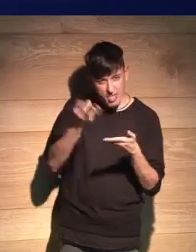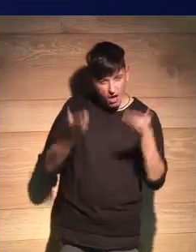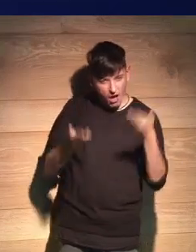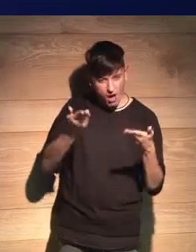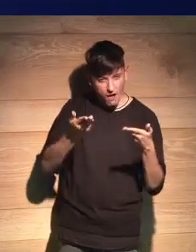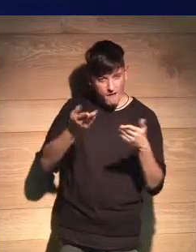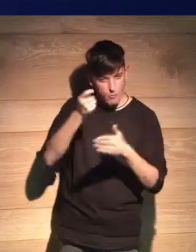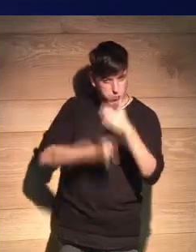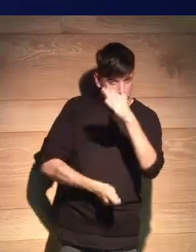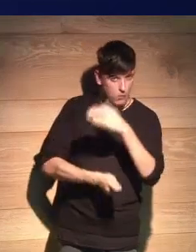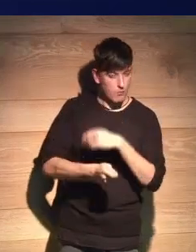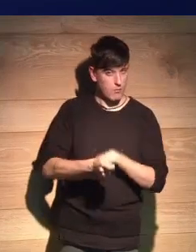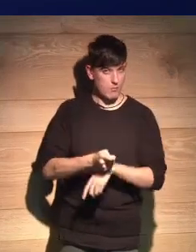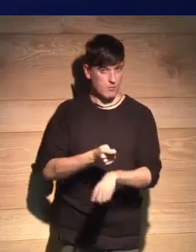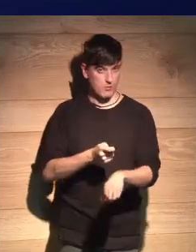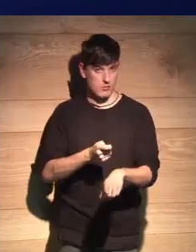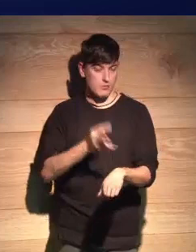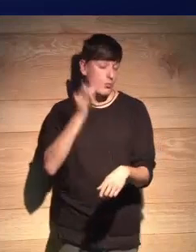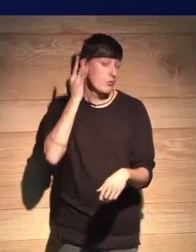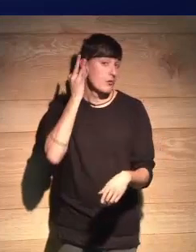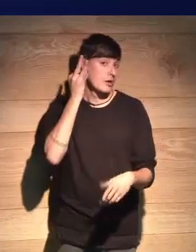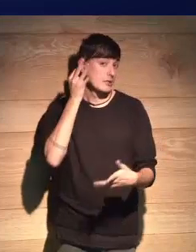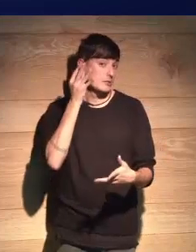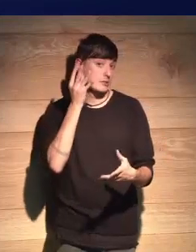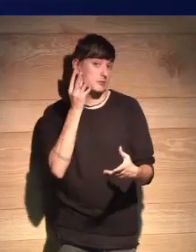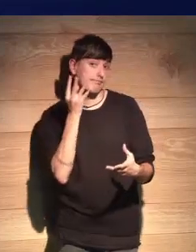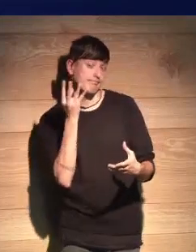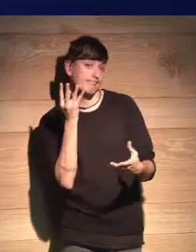evaluate excellence means that